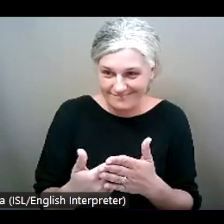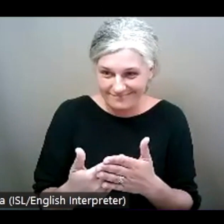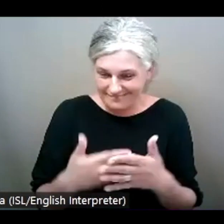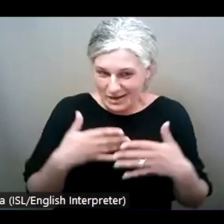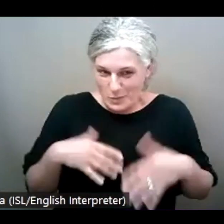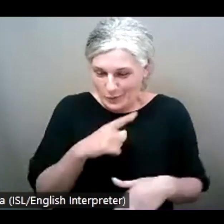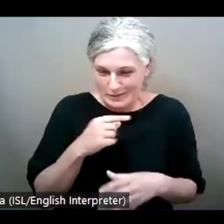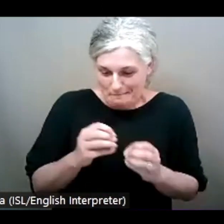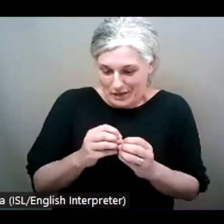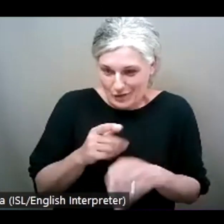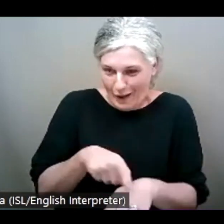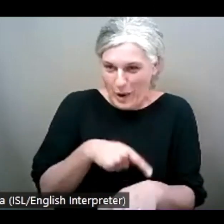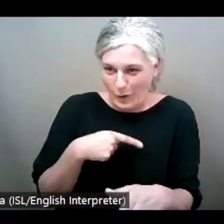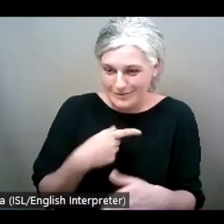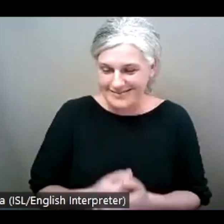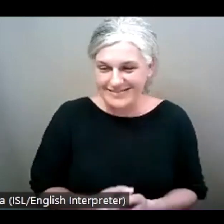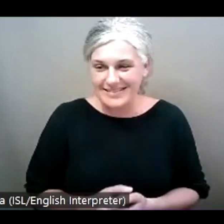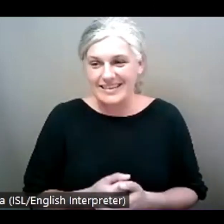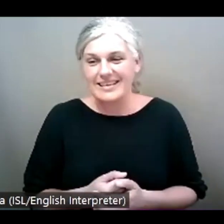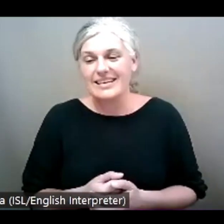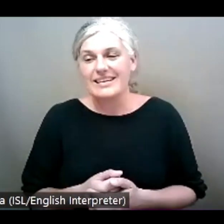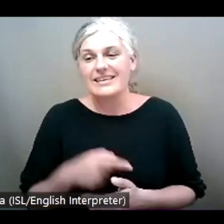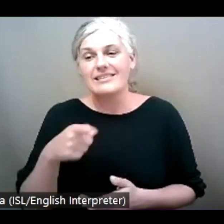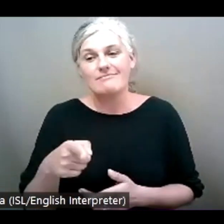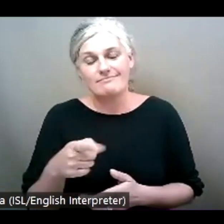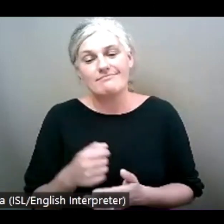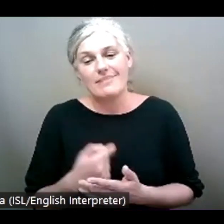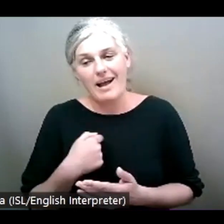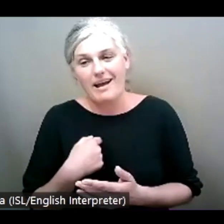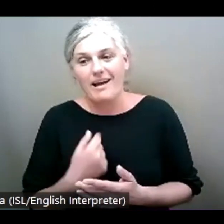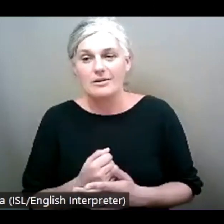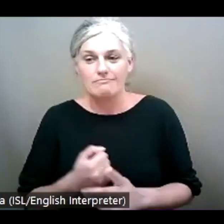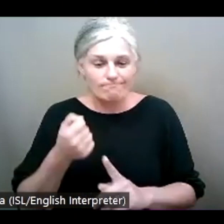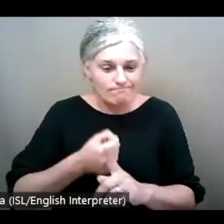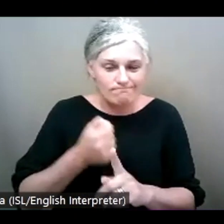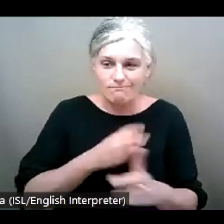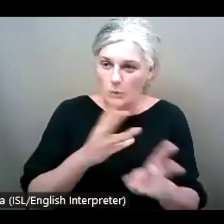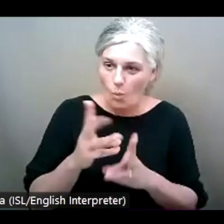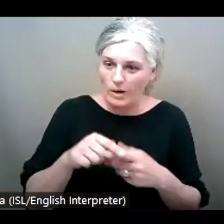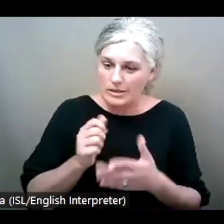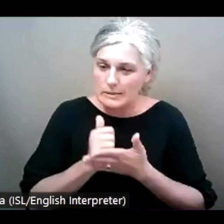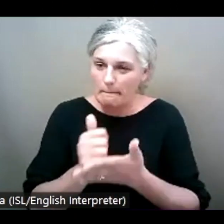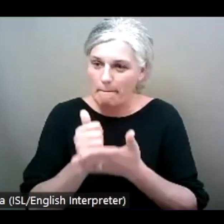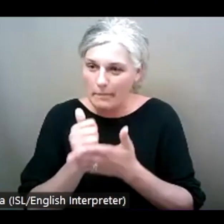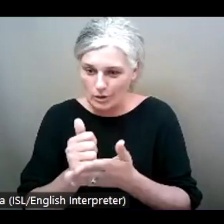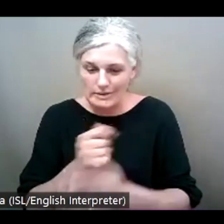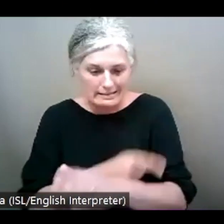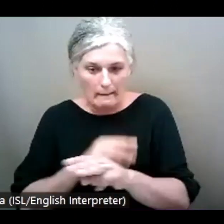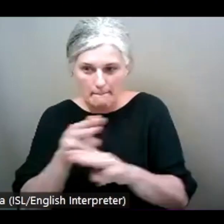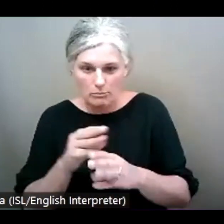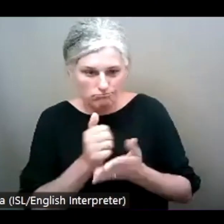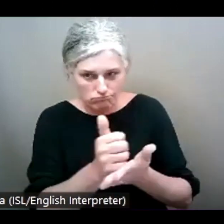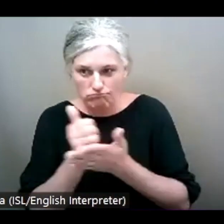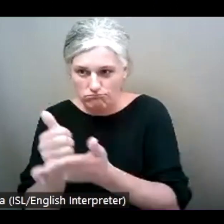long. And I've done an awful lot of activism work and supporting disabled people